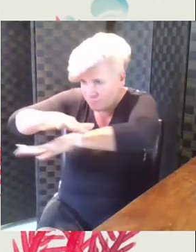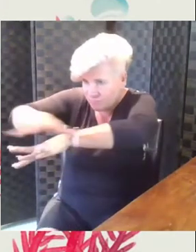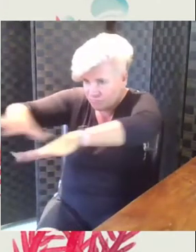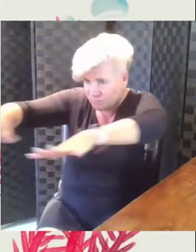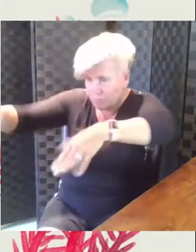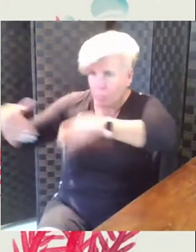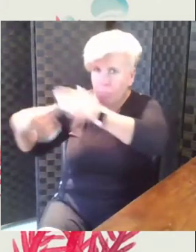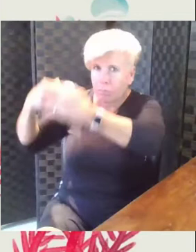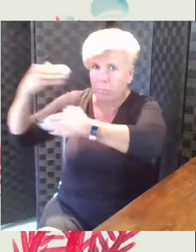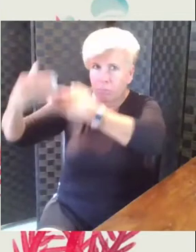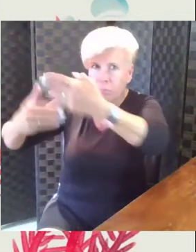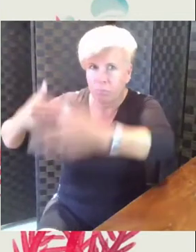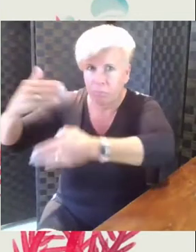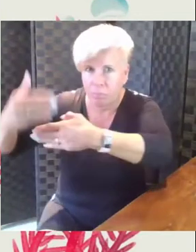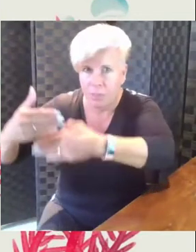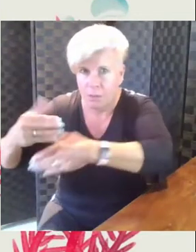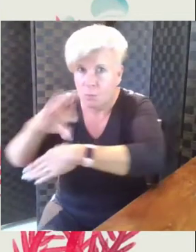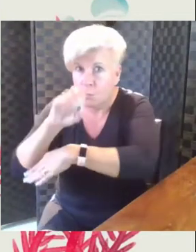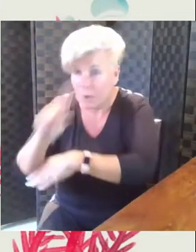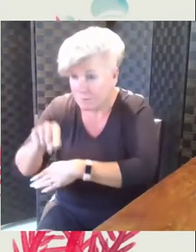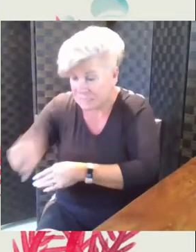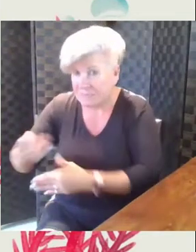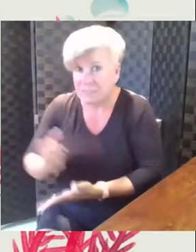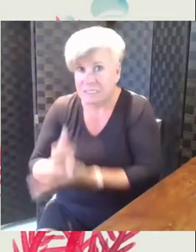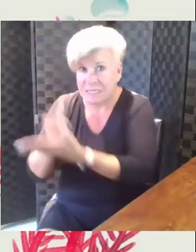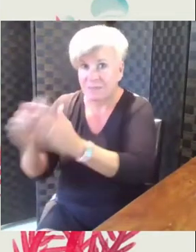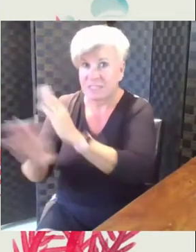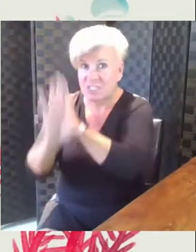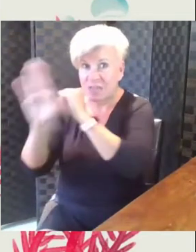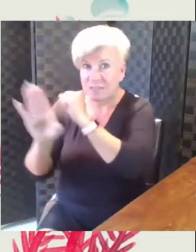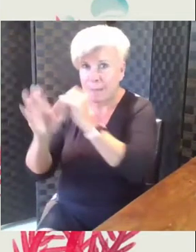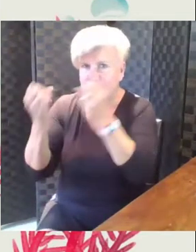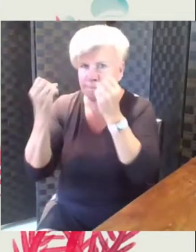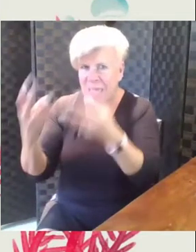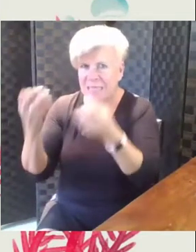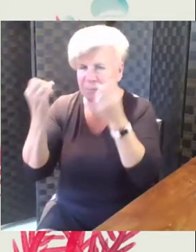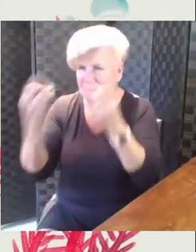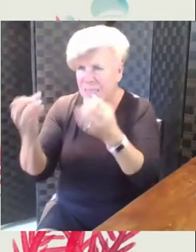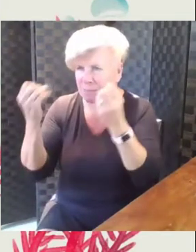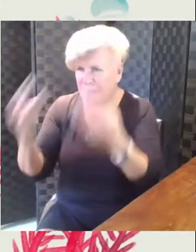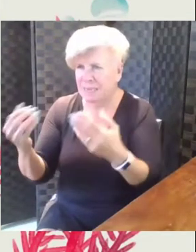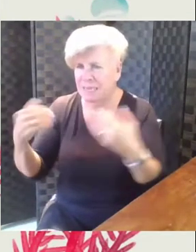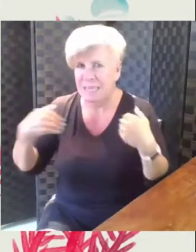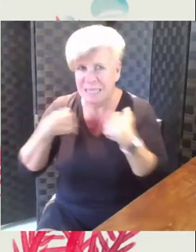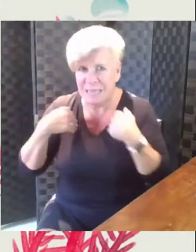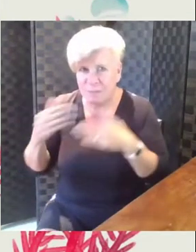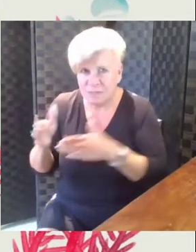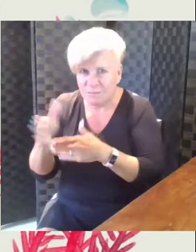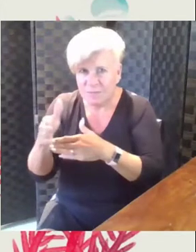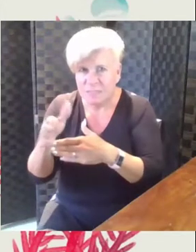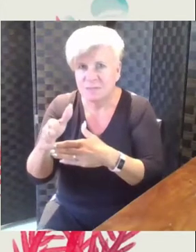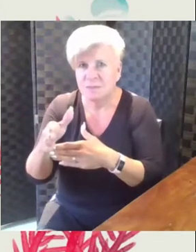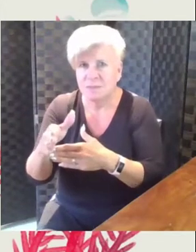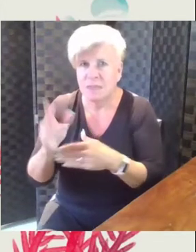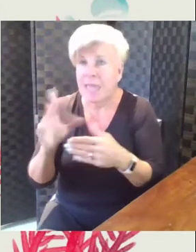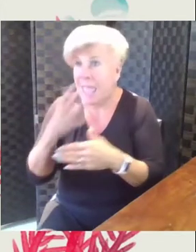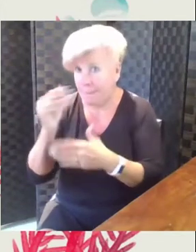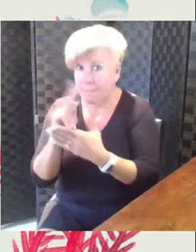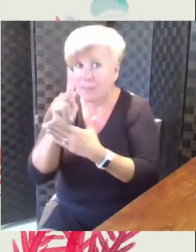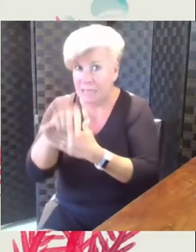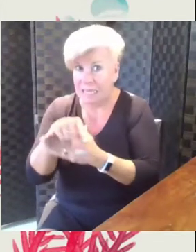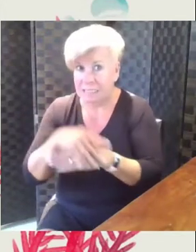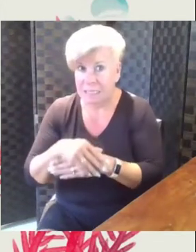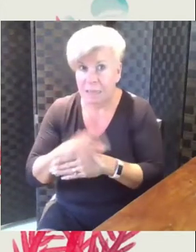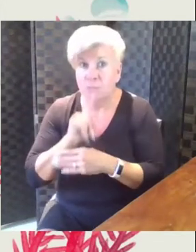the centuries. Reefs provide shelter to thousands of species of fish and other marine plants and animals.